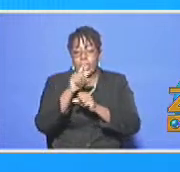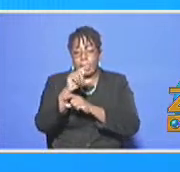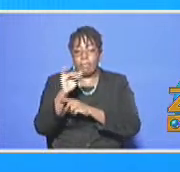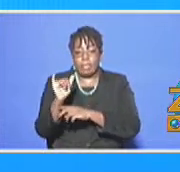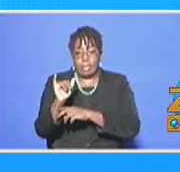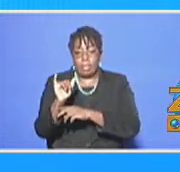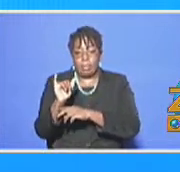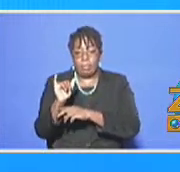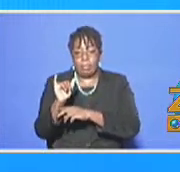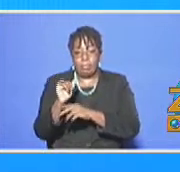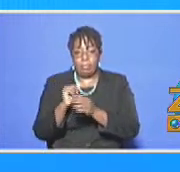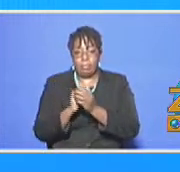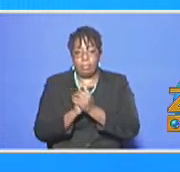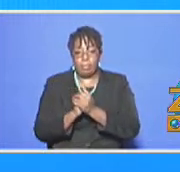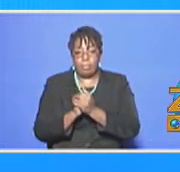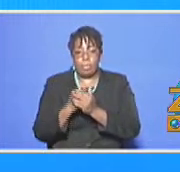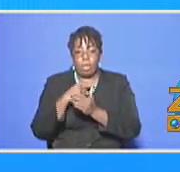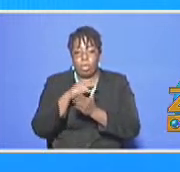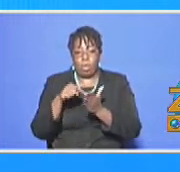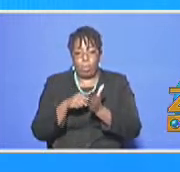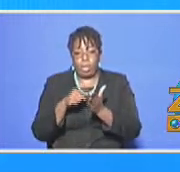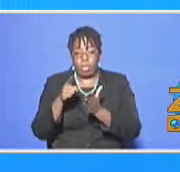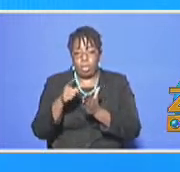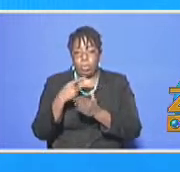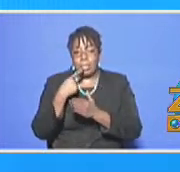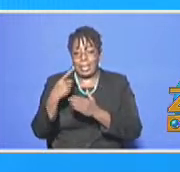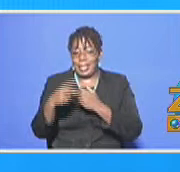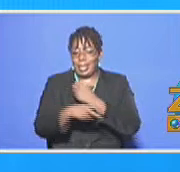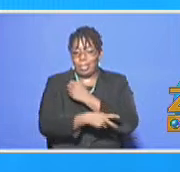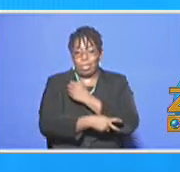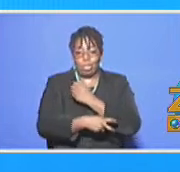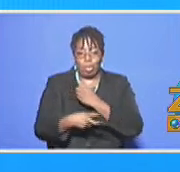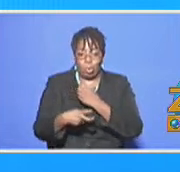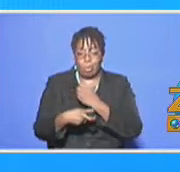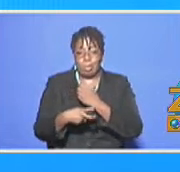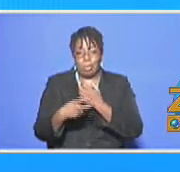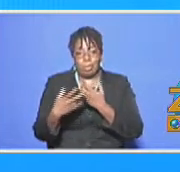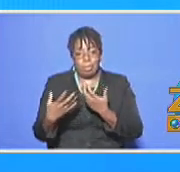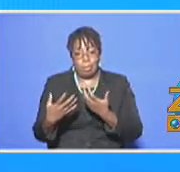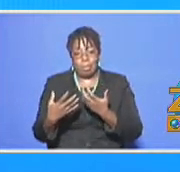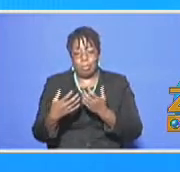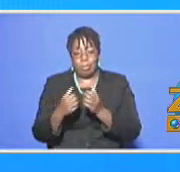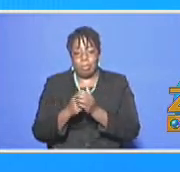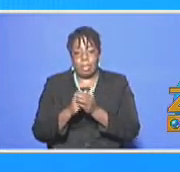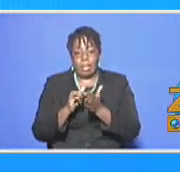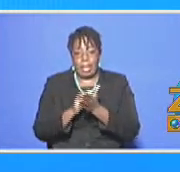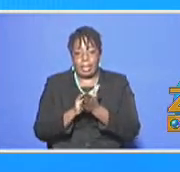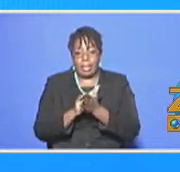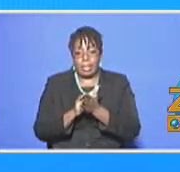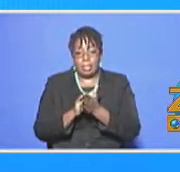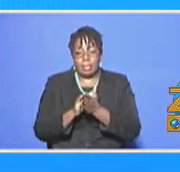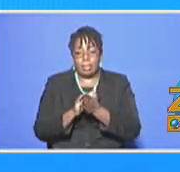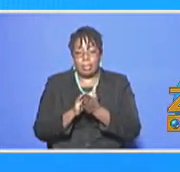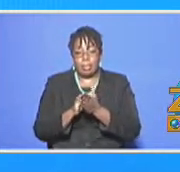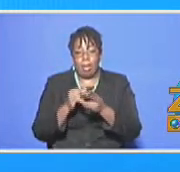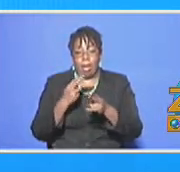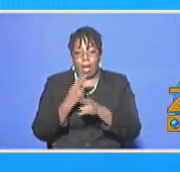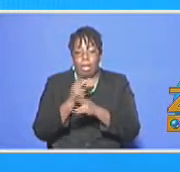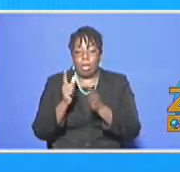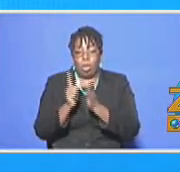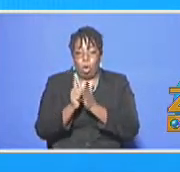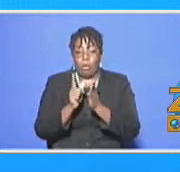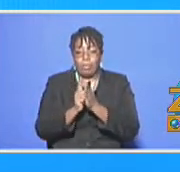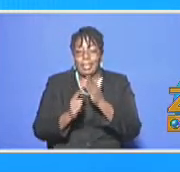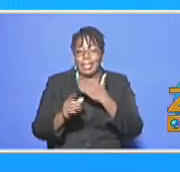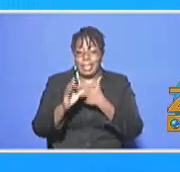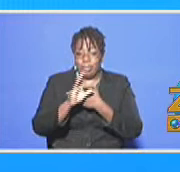you say it's stolen, that's, for us, that's an act of unlawful interference, which is the aspect